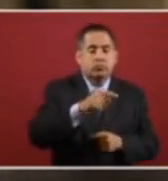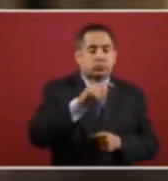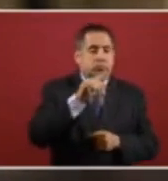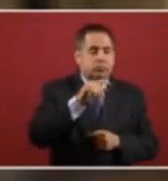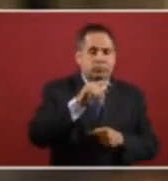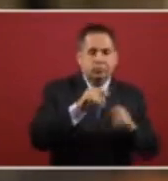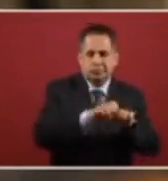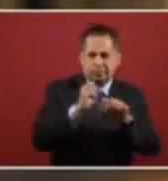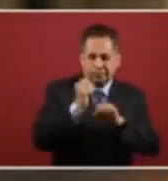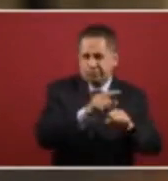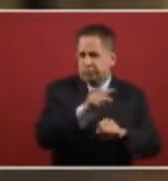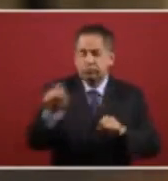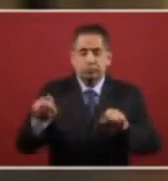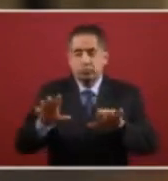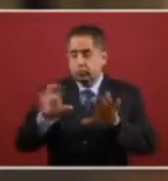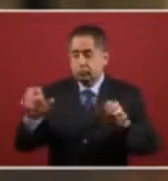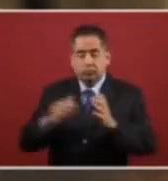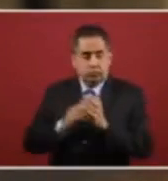And if the stadiums,